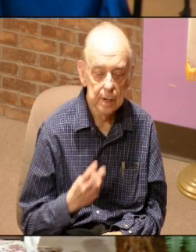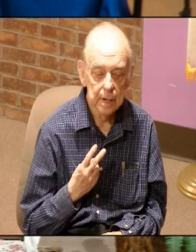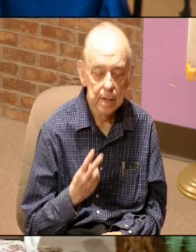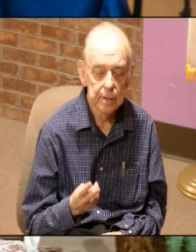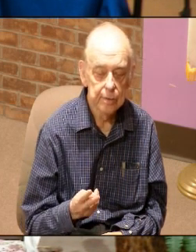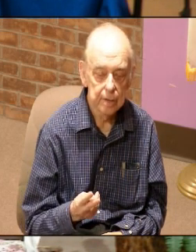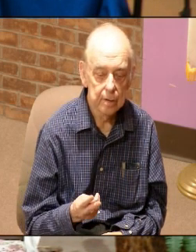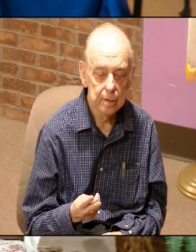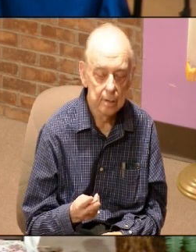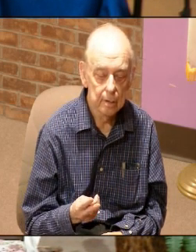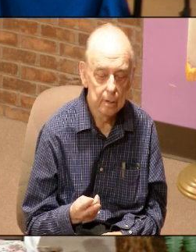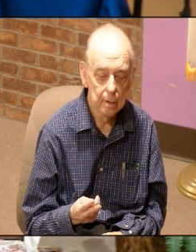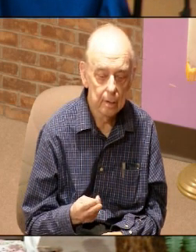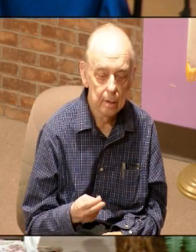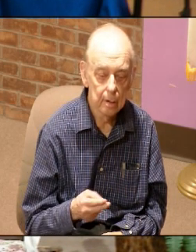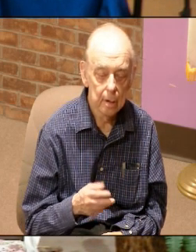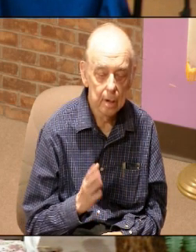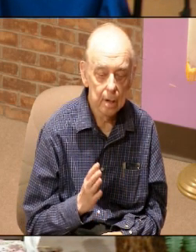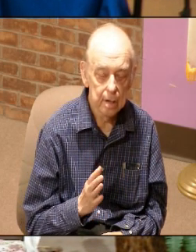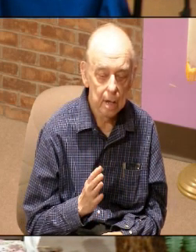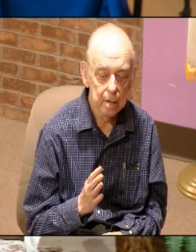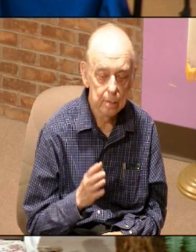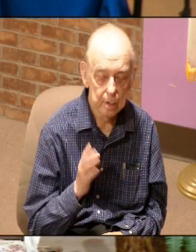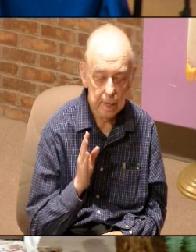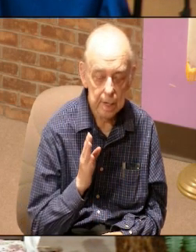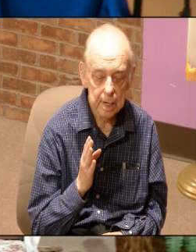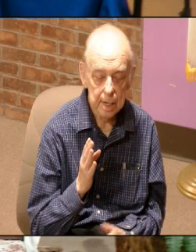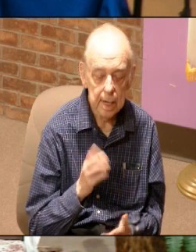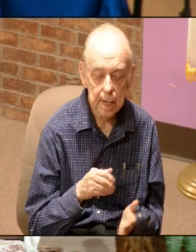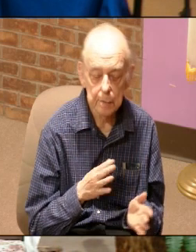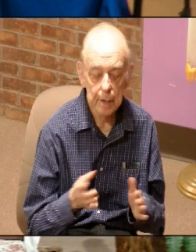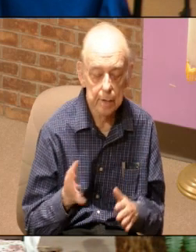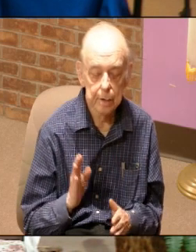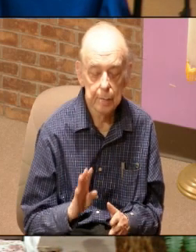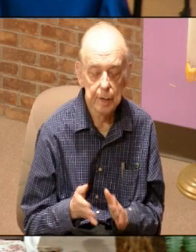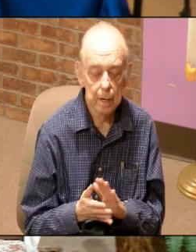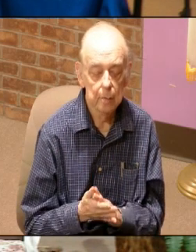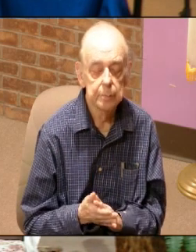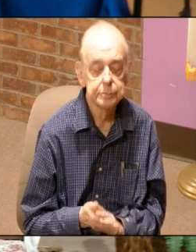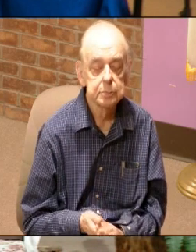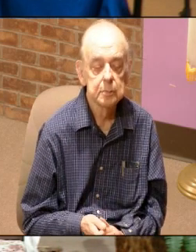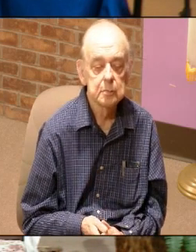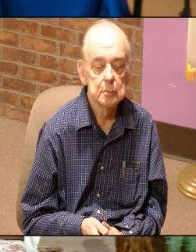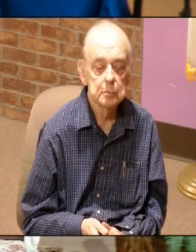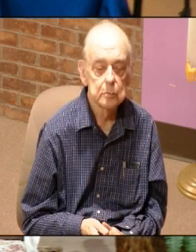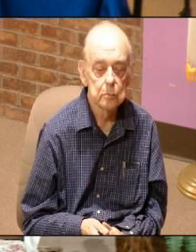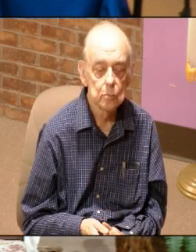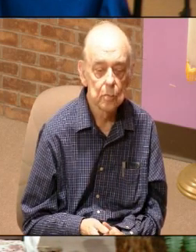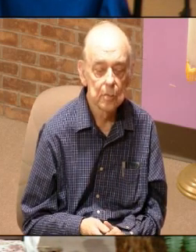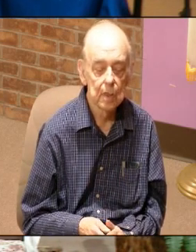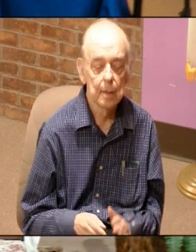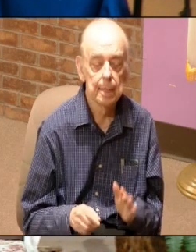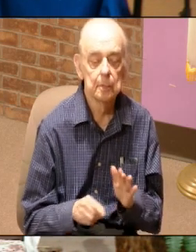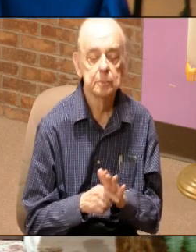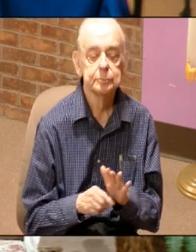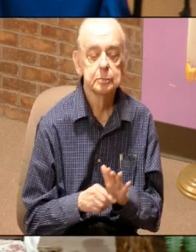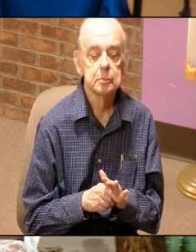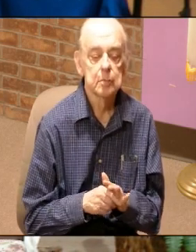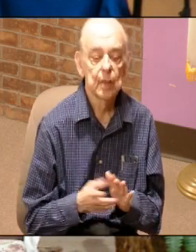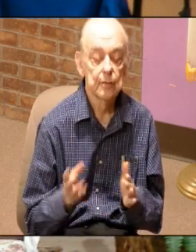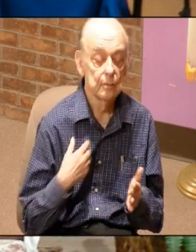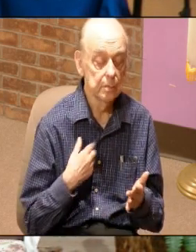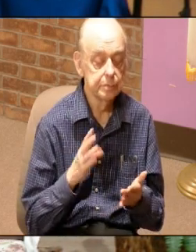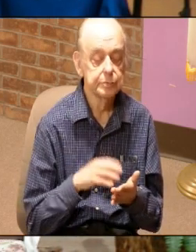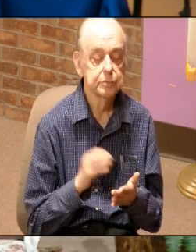her as who God had planned for her to be and so the verse that I've learned